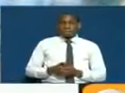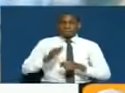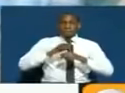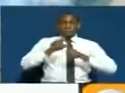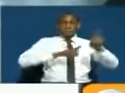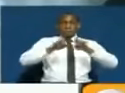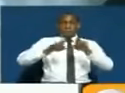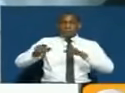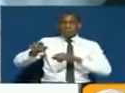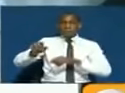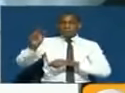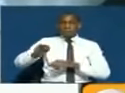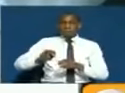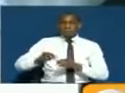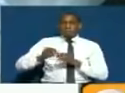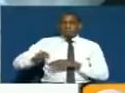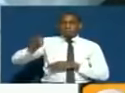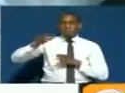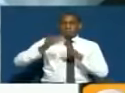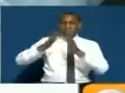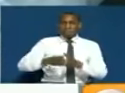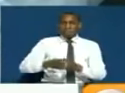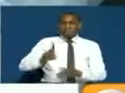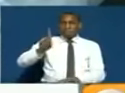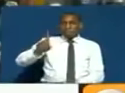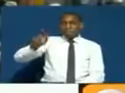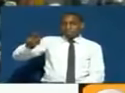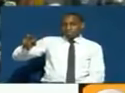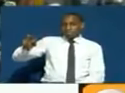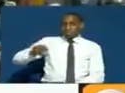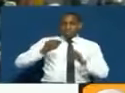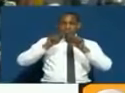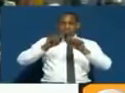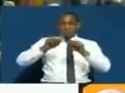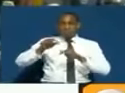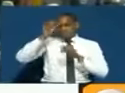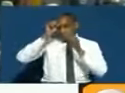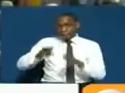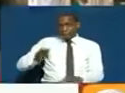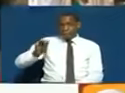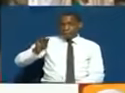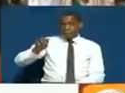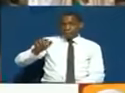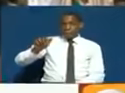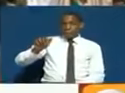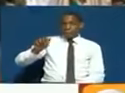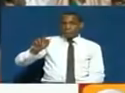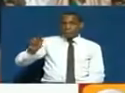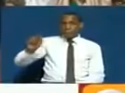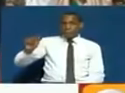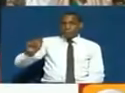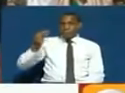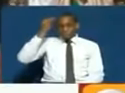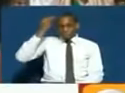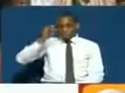Touring the region with northern leaders, Director of Public Prosecutions Noordin Haji faulted Marsabit Governor Mohamed Mahmoud and his Mandera